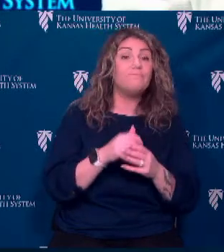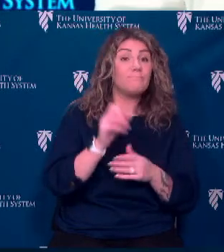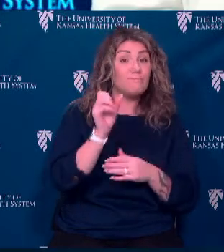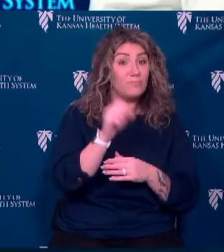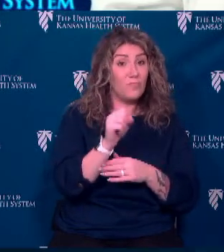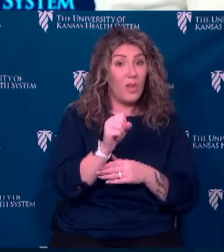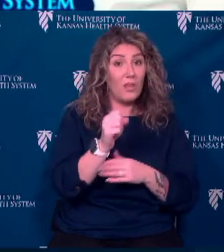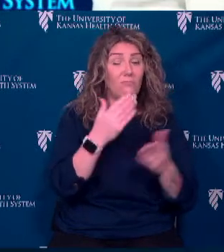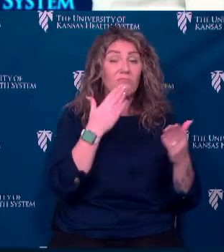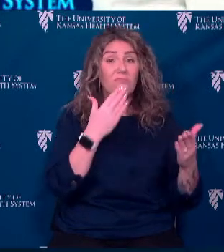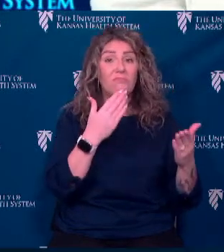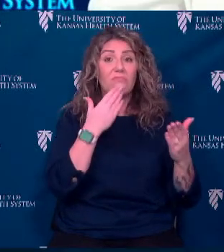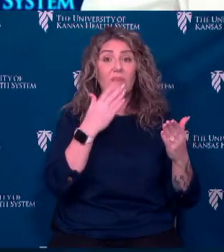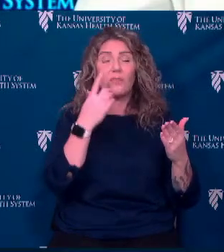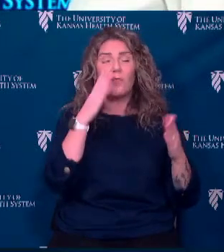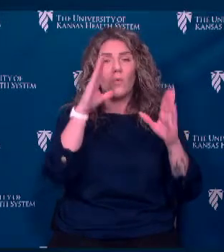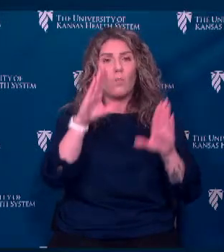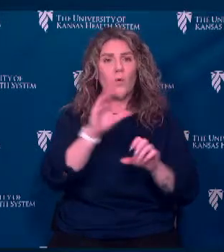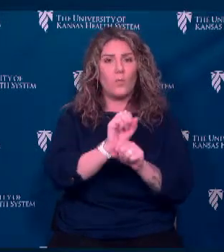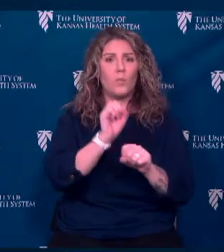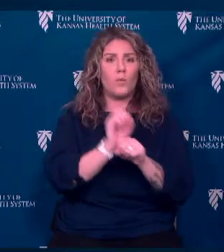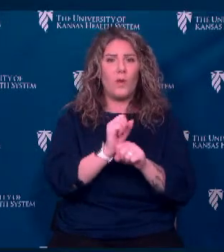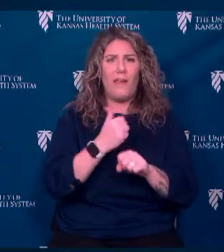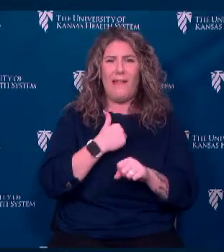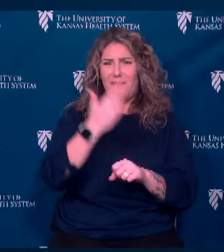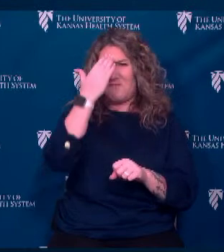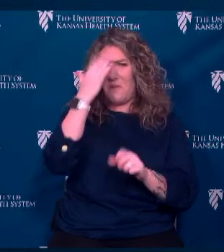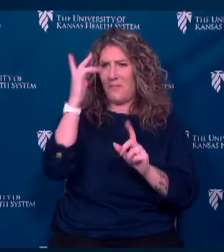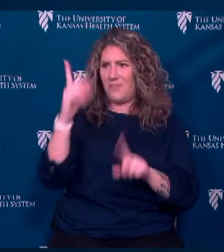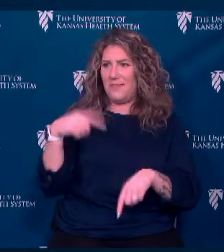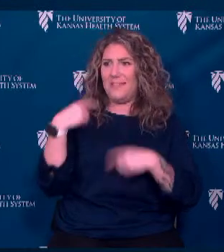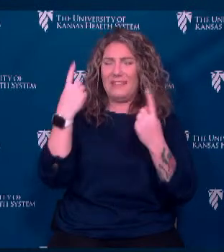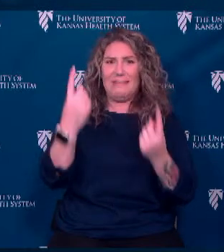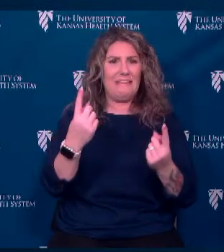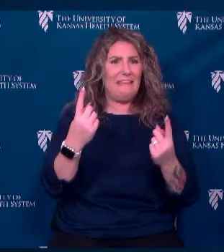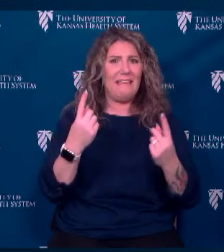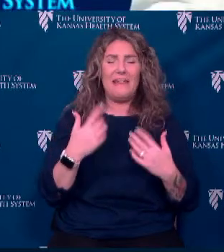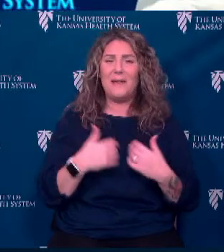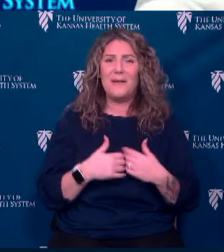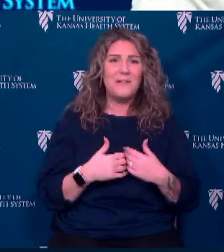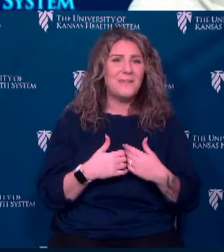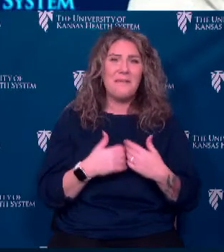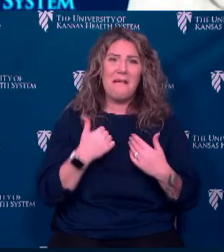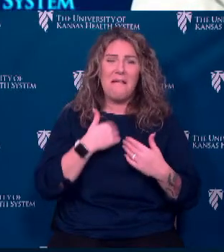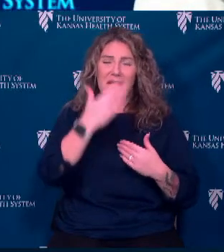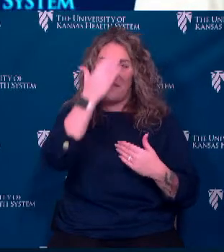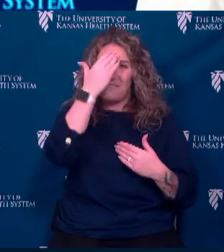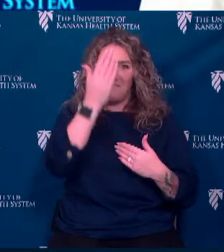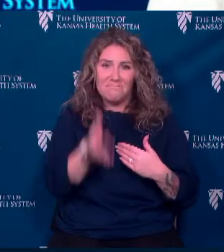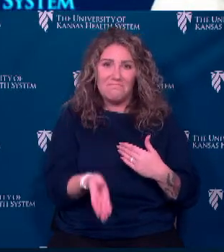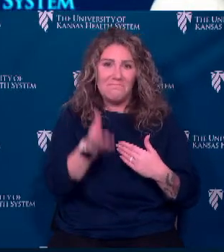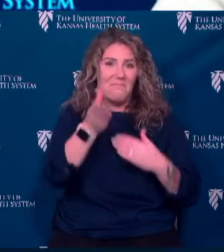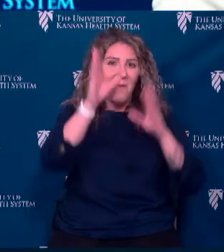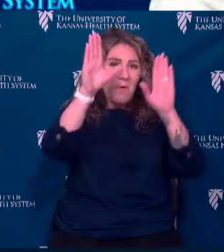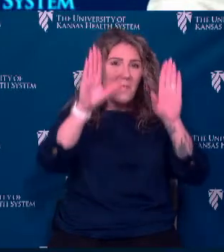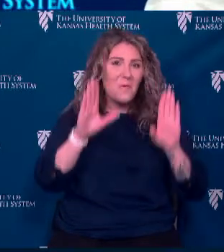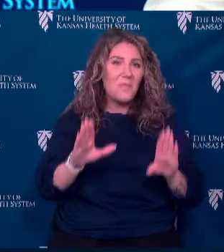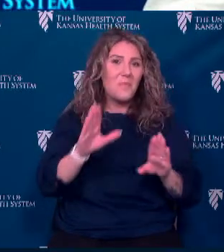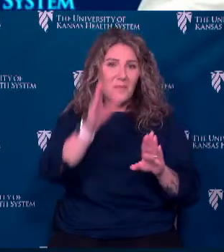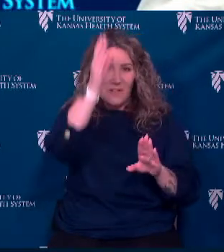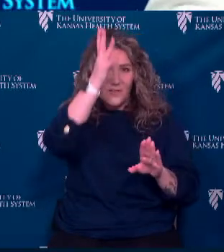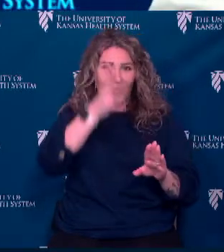thanks to Dr. Batrash for the great work you do. I've known Dr. Batrash for a very long time. I know what a great person he is. The veterans there are under